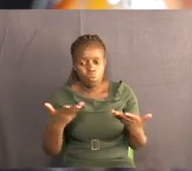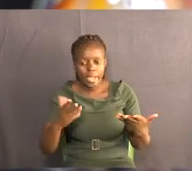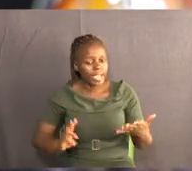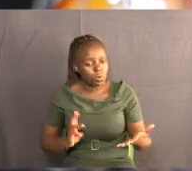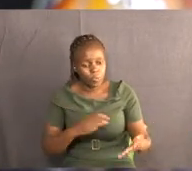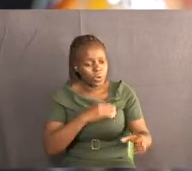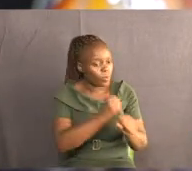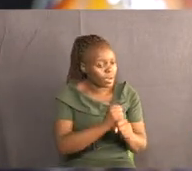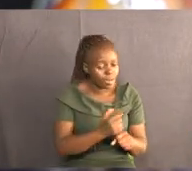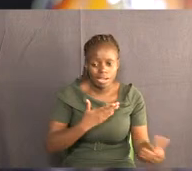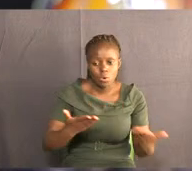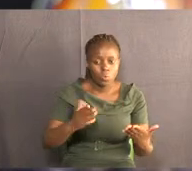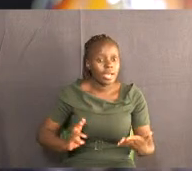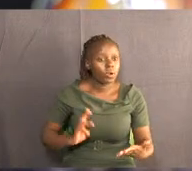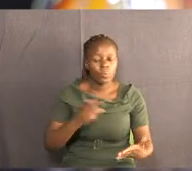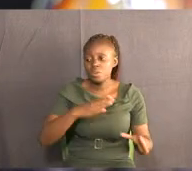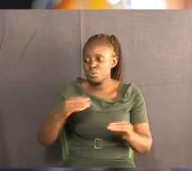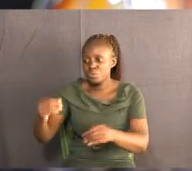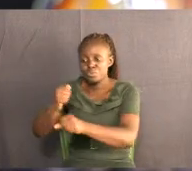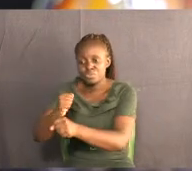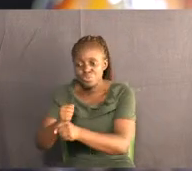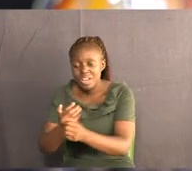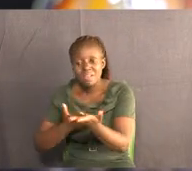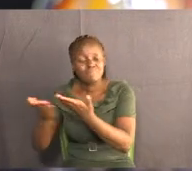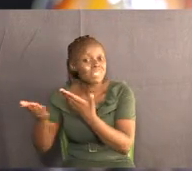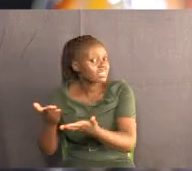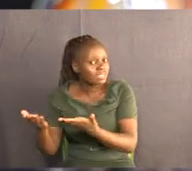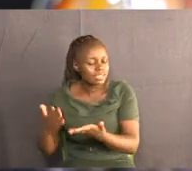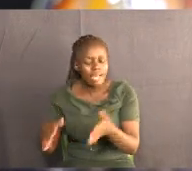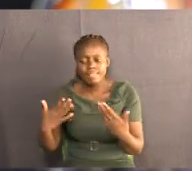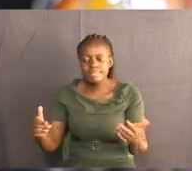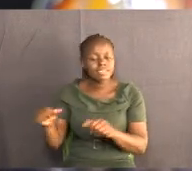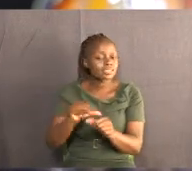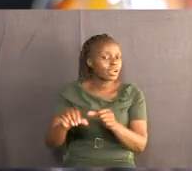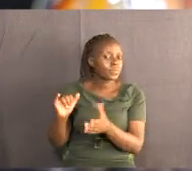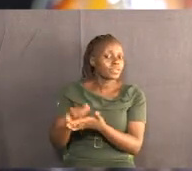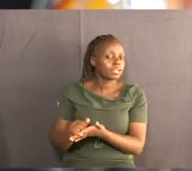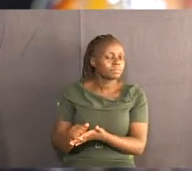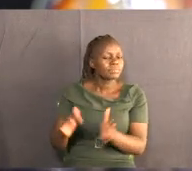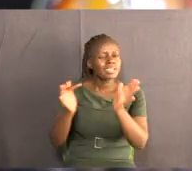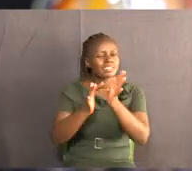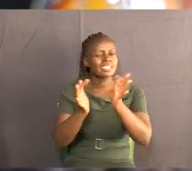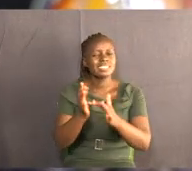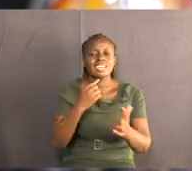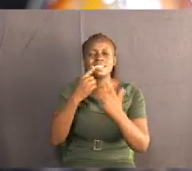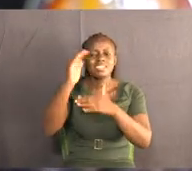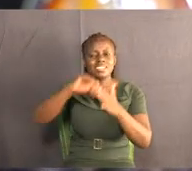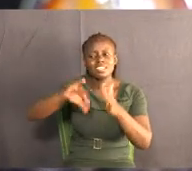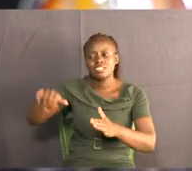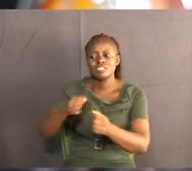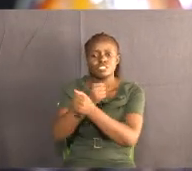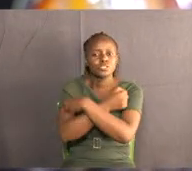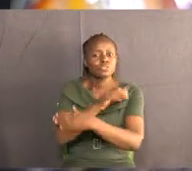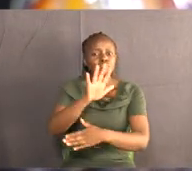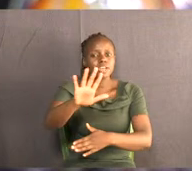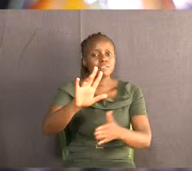where we go to school, our businesses, and things about around that. Jesus says in John